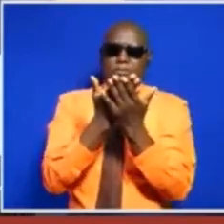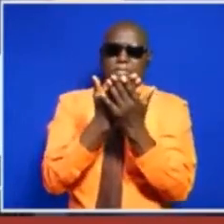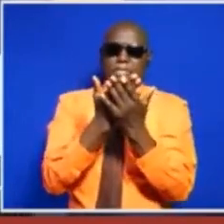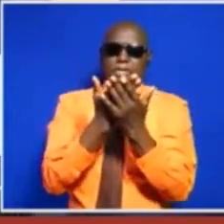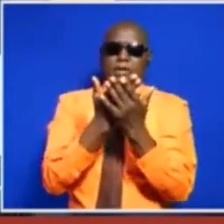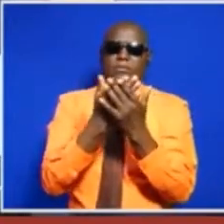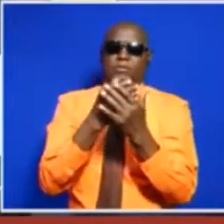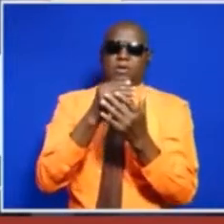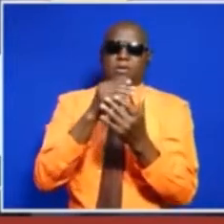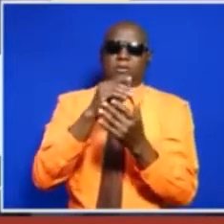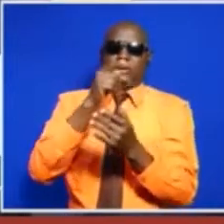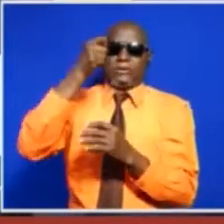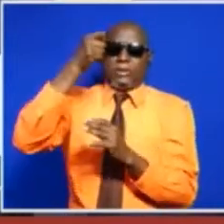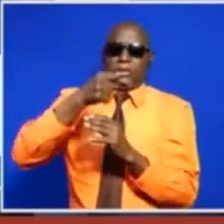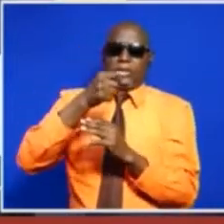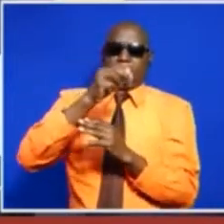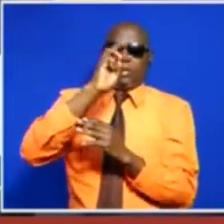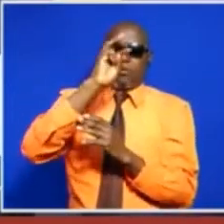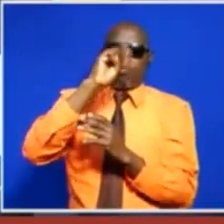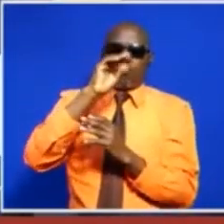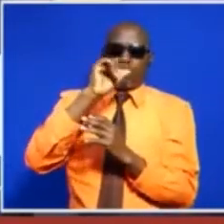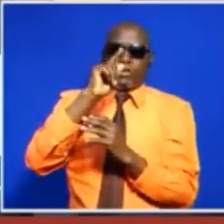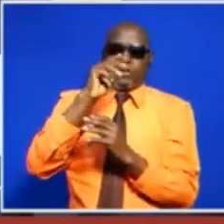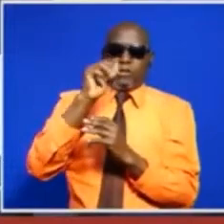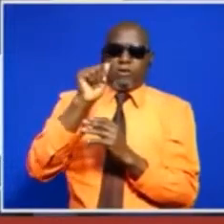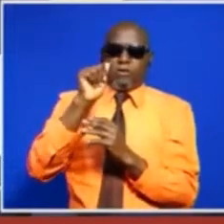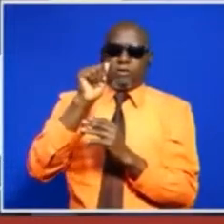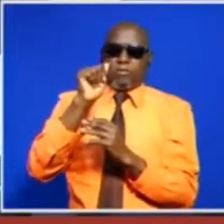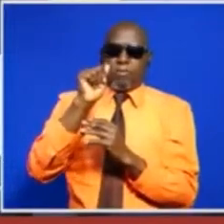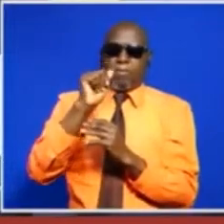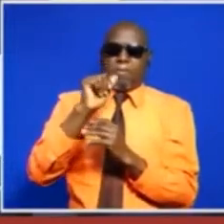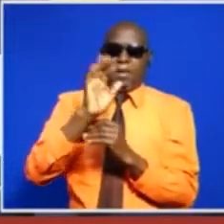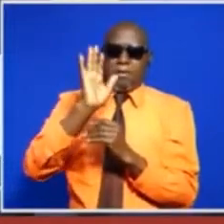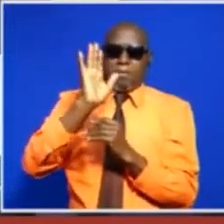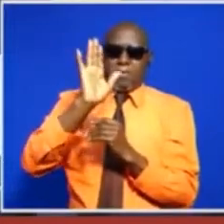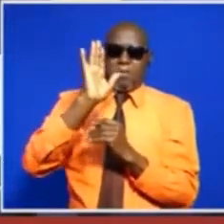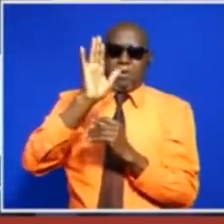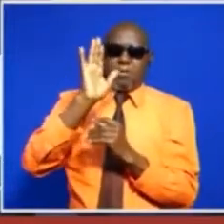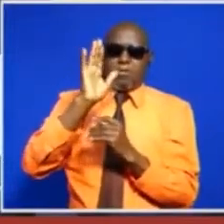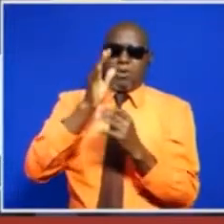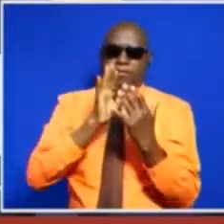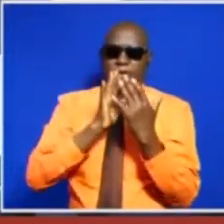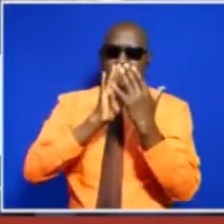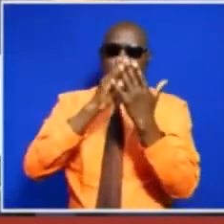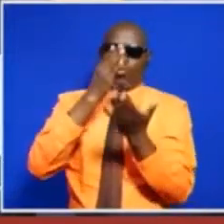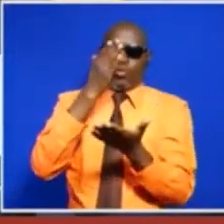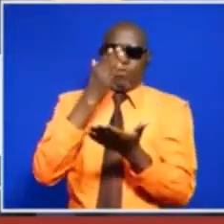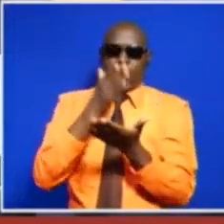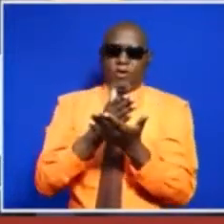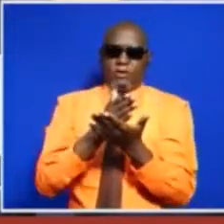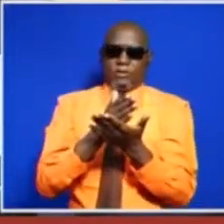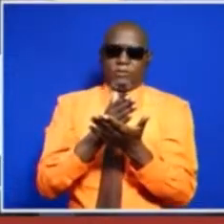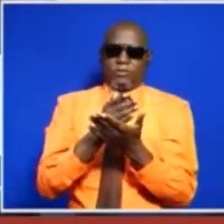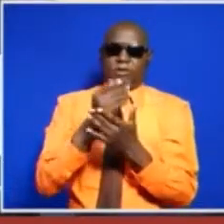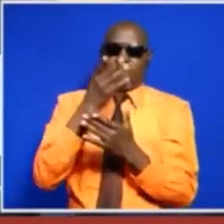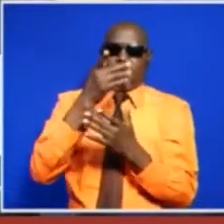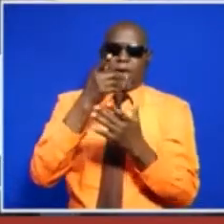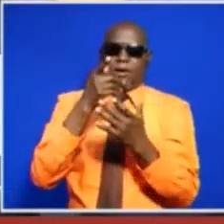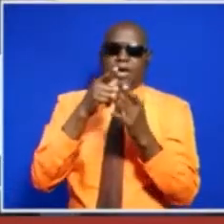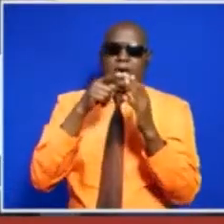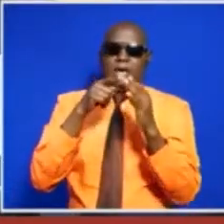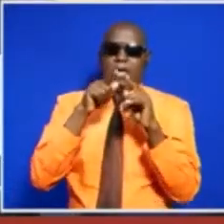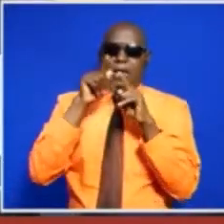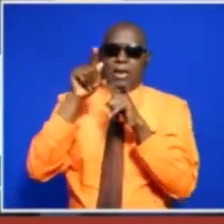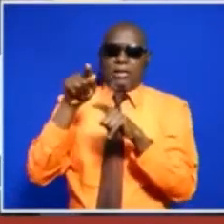Mwita. And my Lord Justice Mwita, upon being confronted with the facts that there has been allegations and there